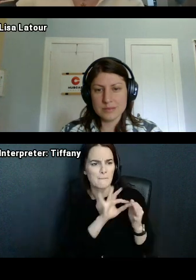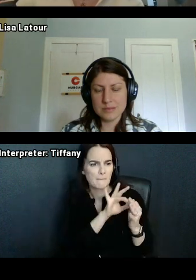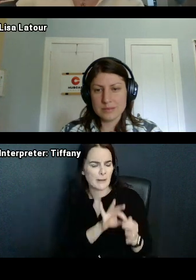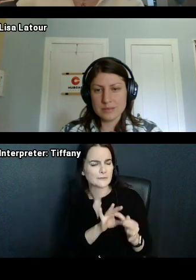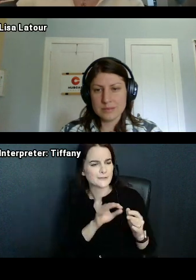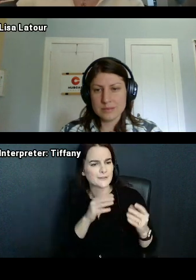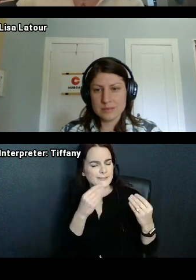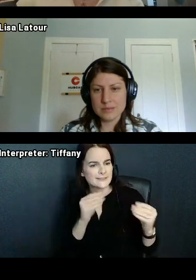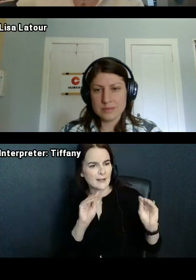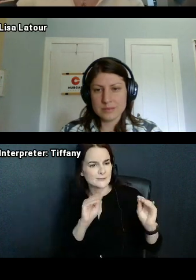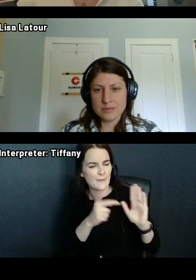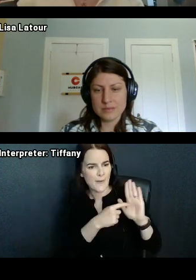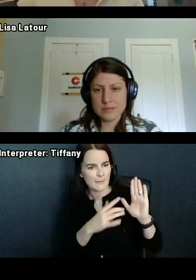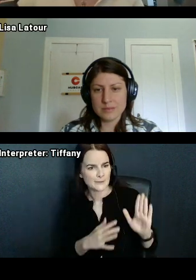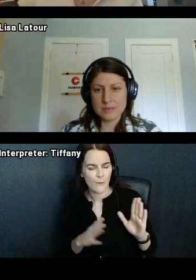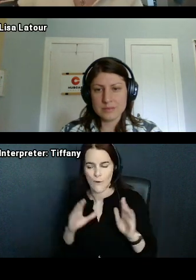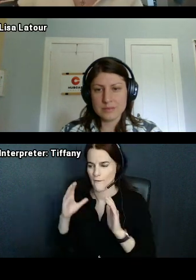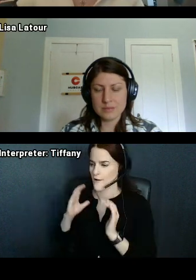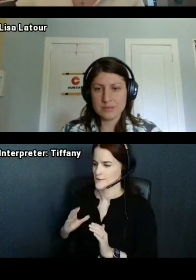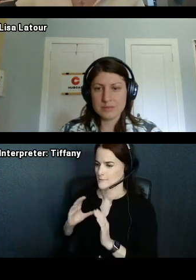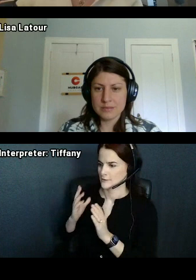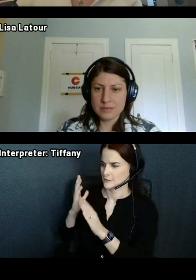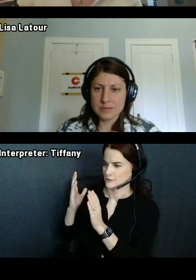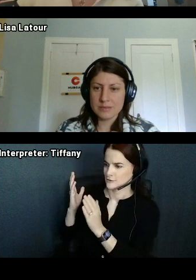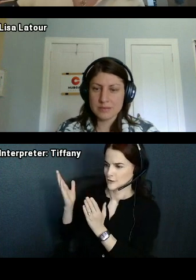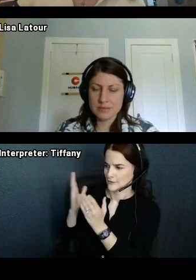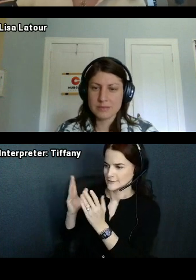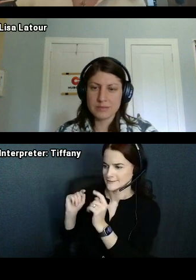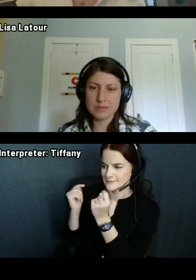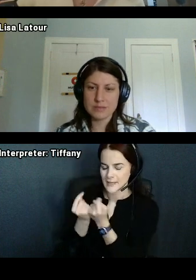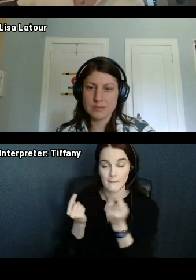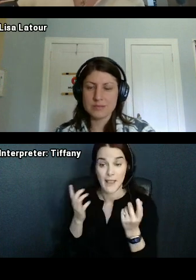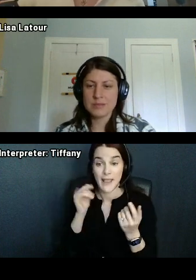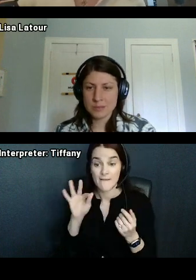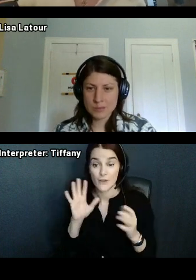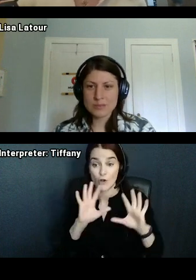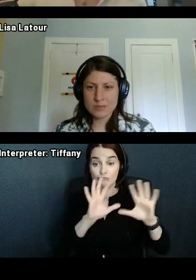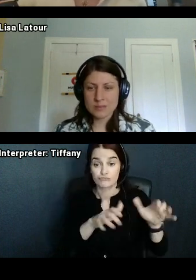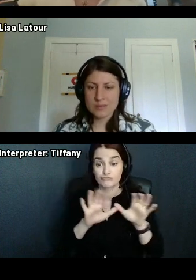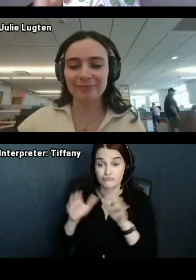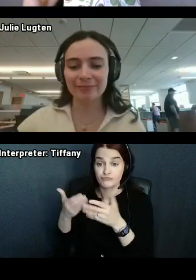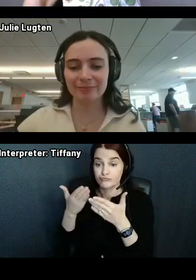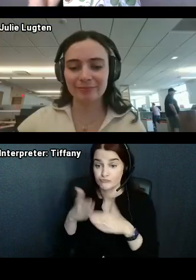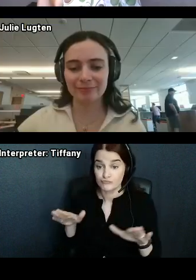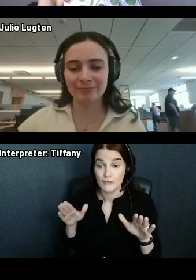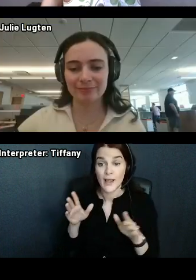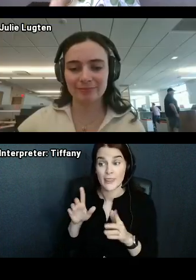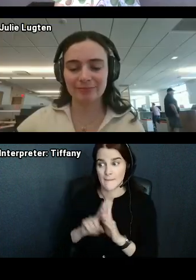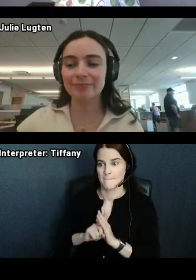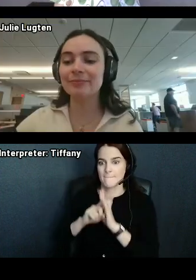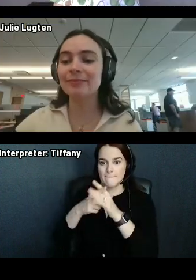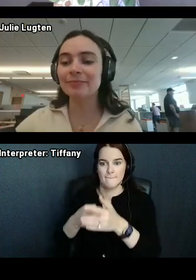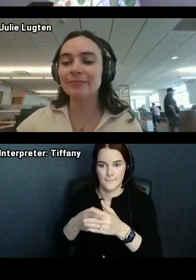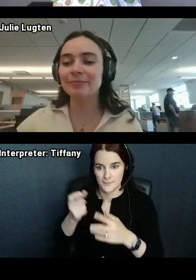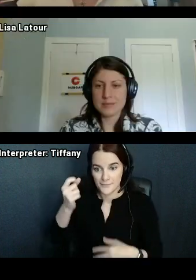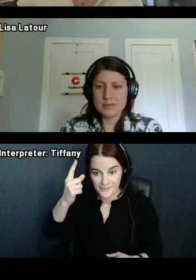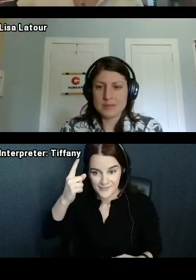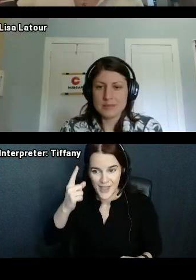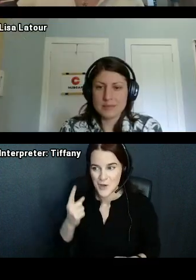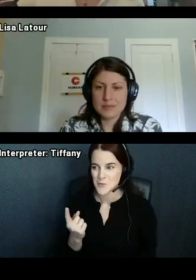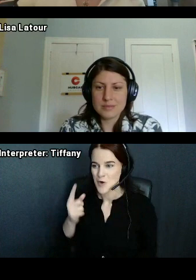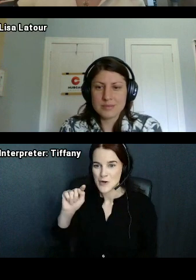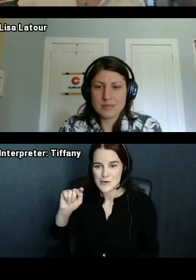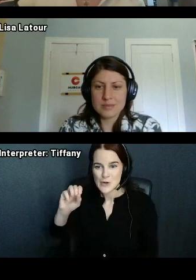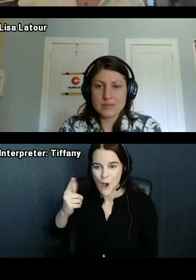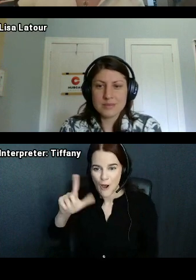team if you organize those people into teams from the jump, because now you're just, you know, one toggle or one